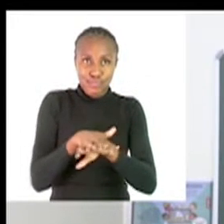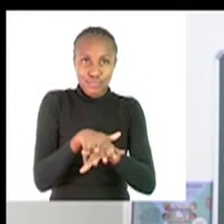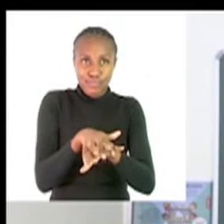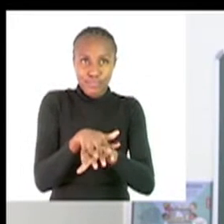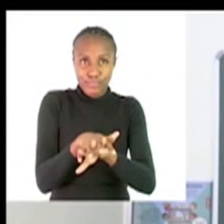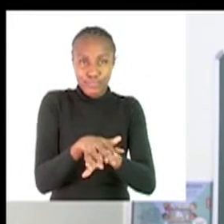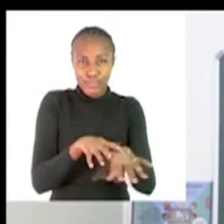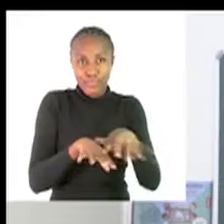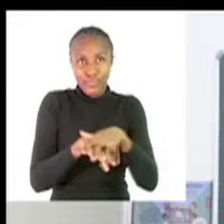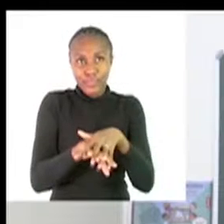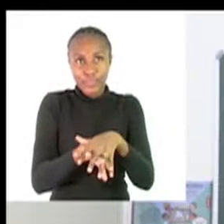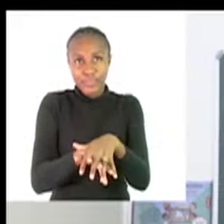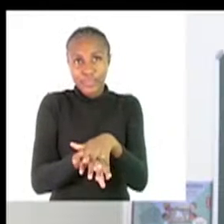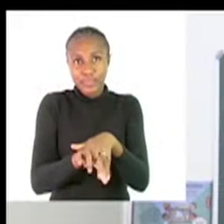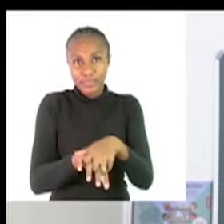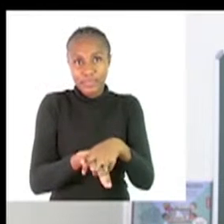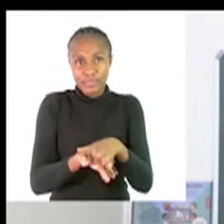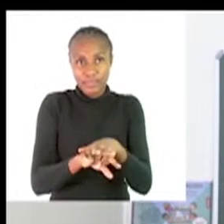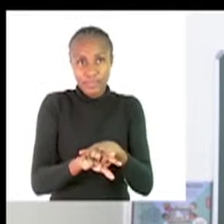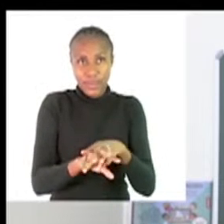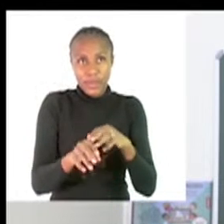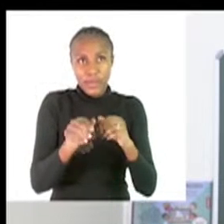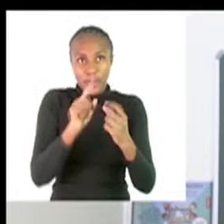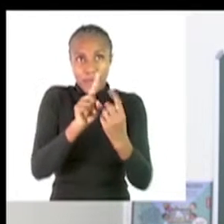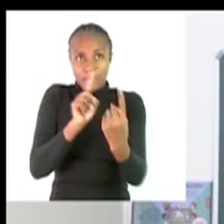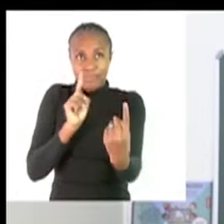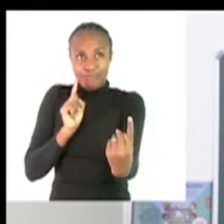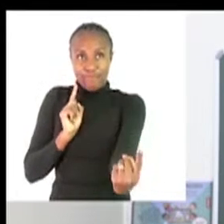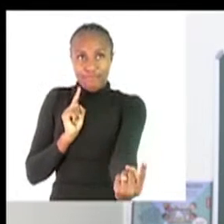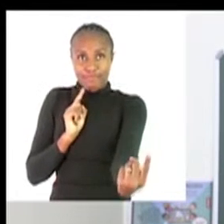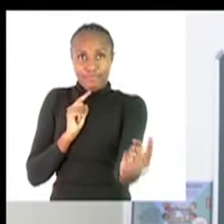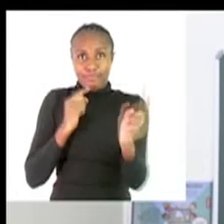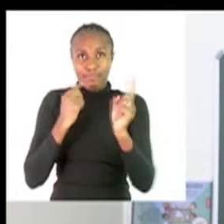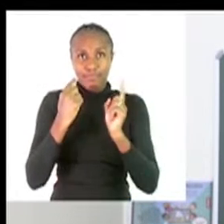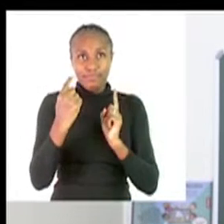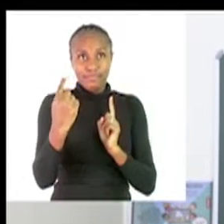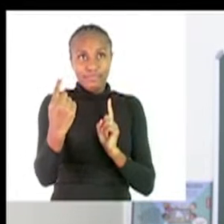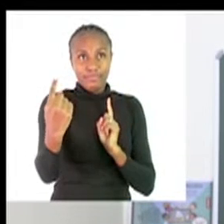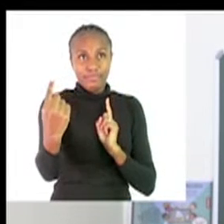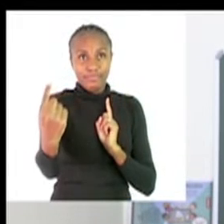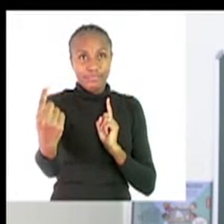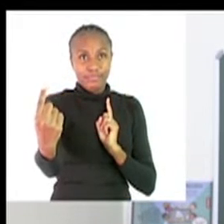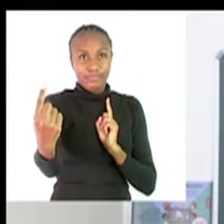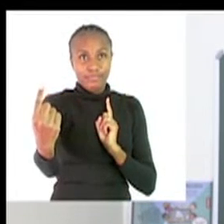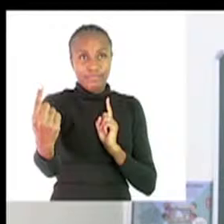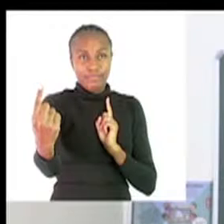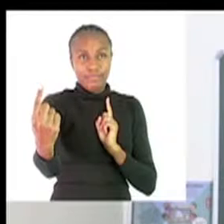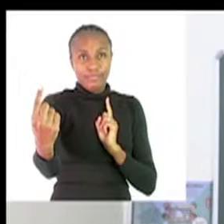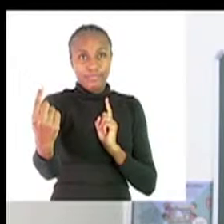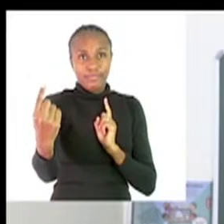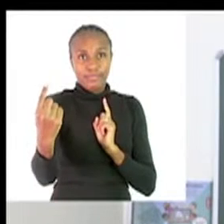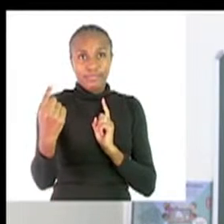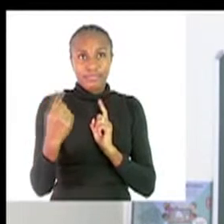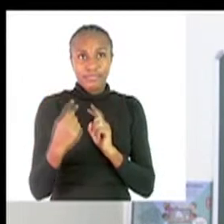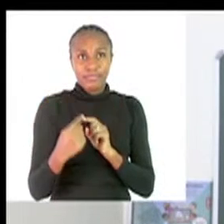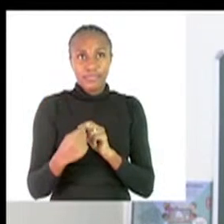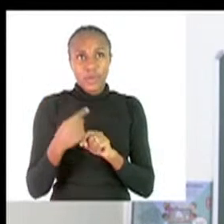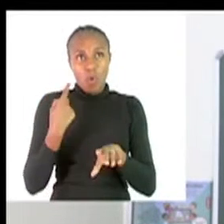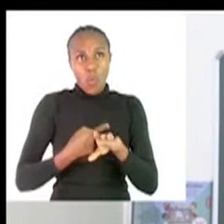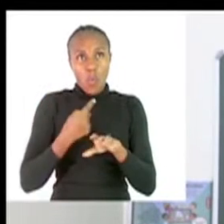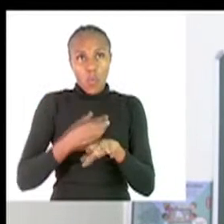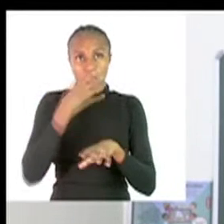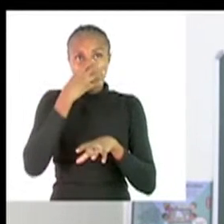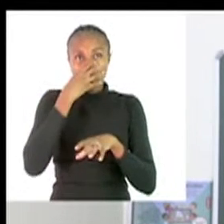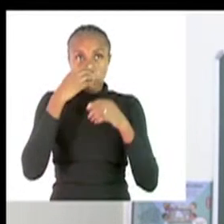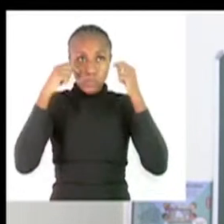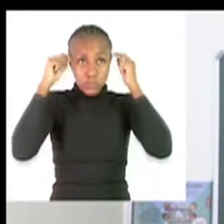your fingers. Remember the social distancing, at least a meter between you and the next person. Always wear your masks whenever